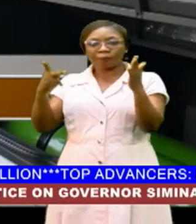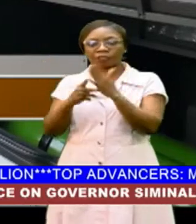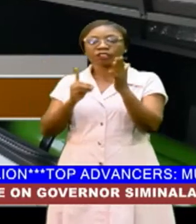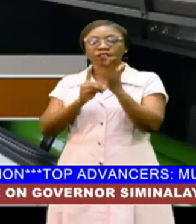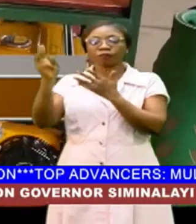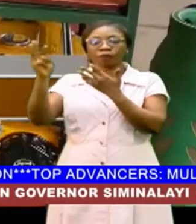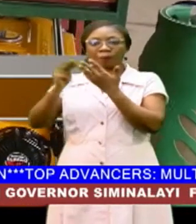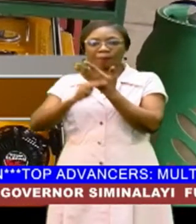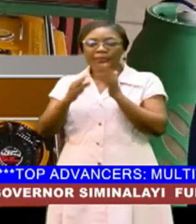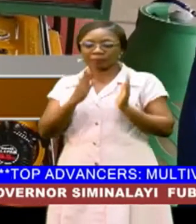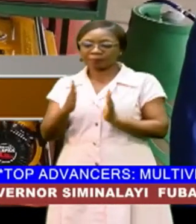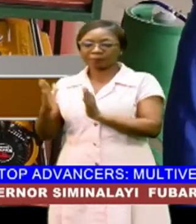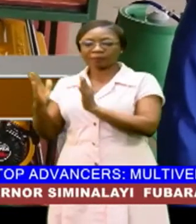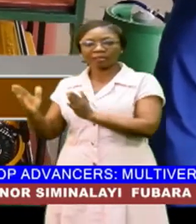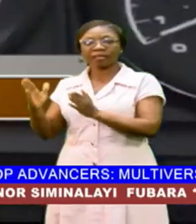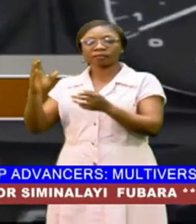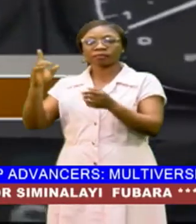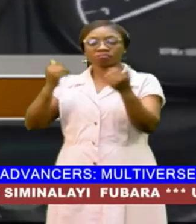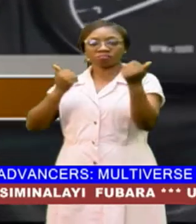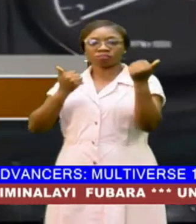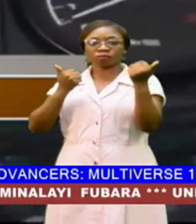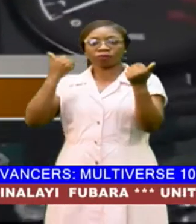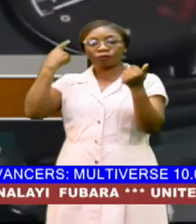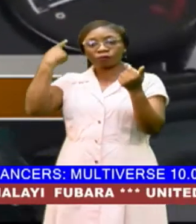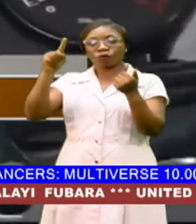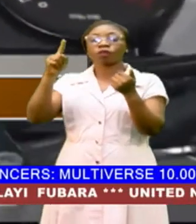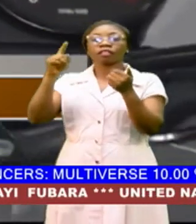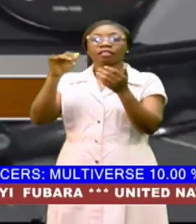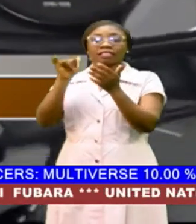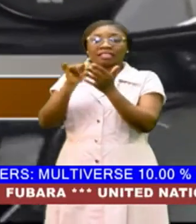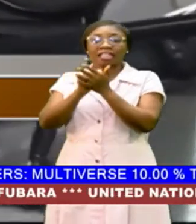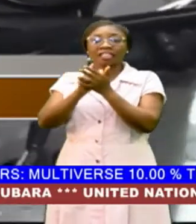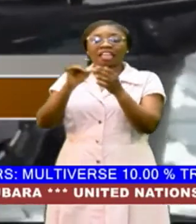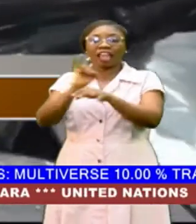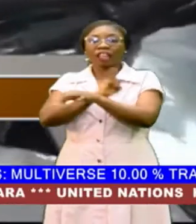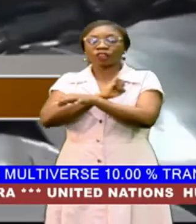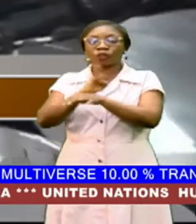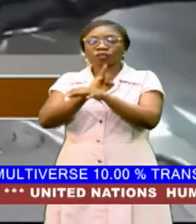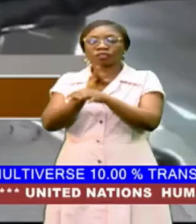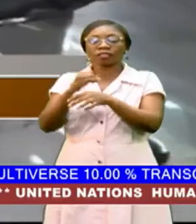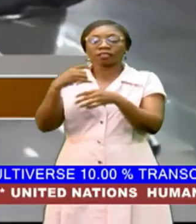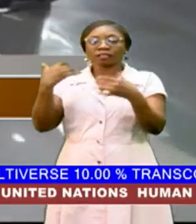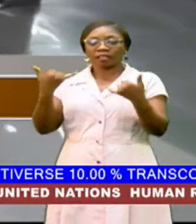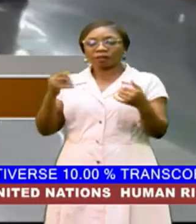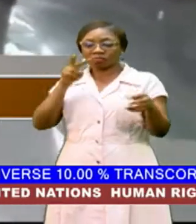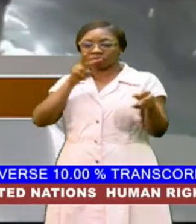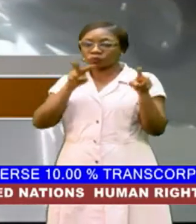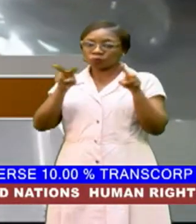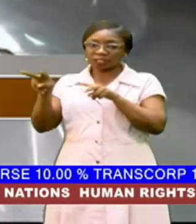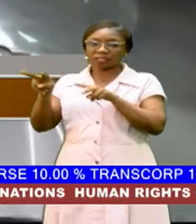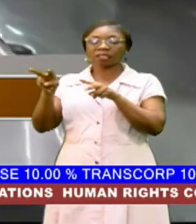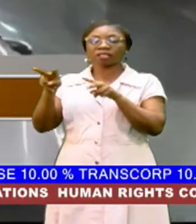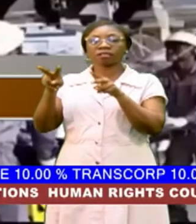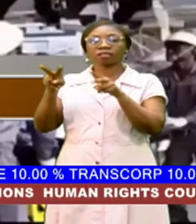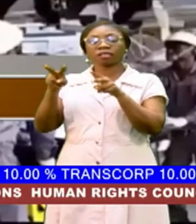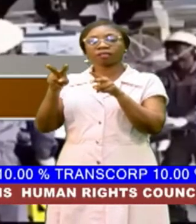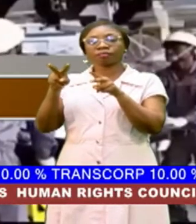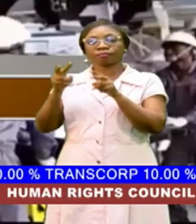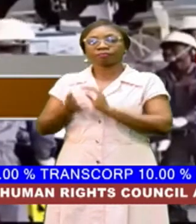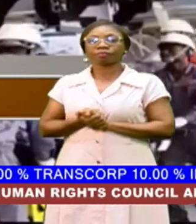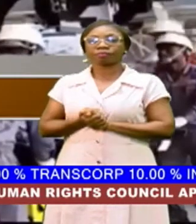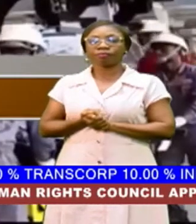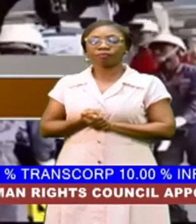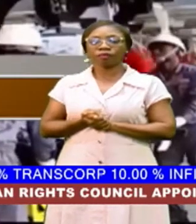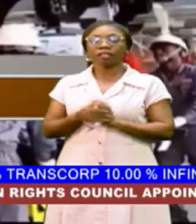Plan in May this year. Consequently, the industry has witnessed notable growth and development, propelled